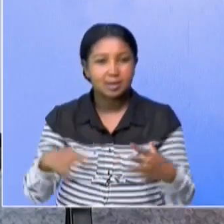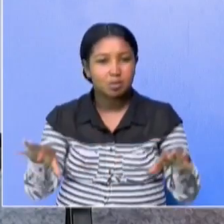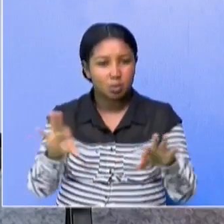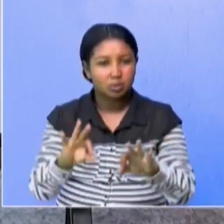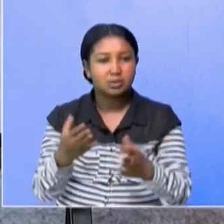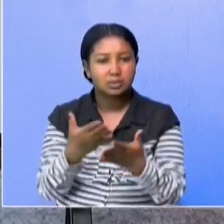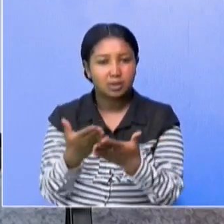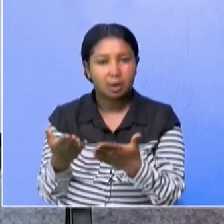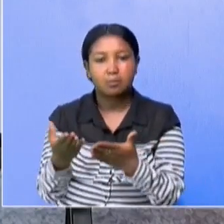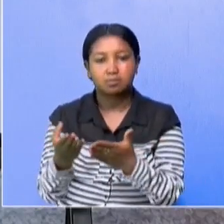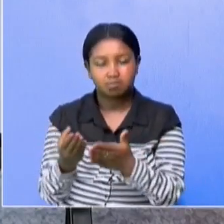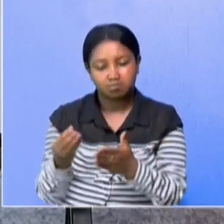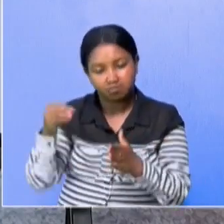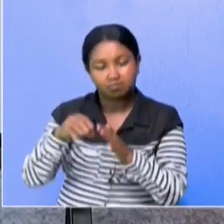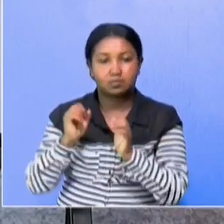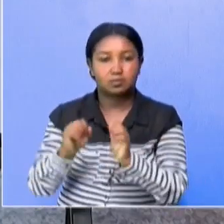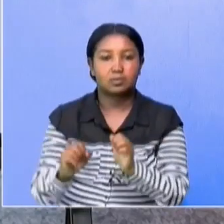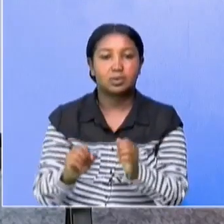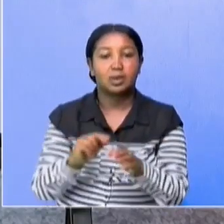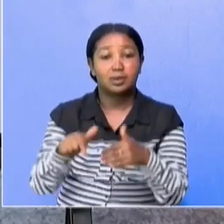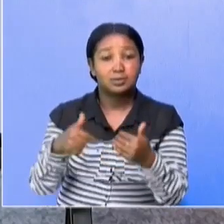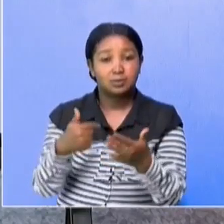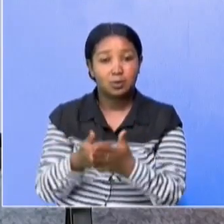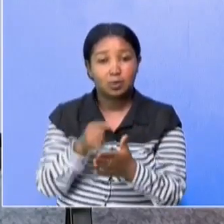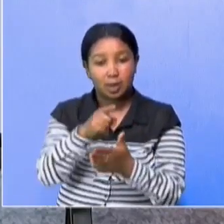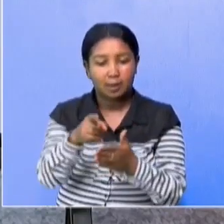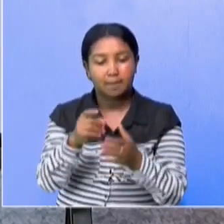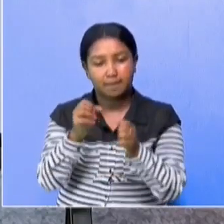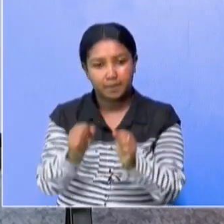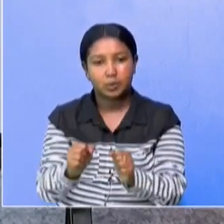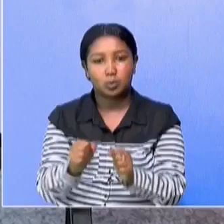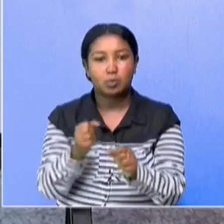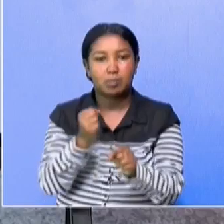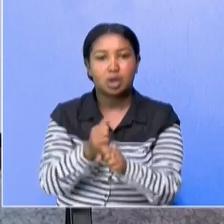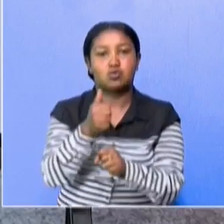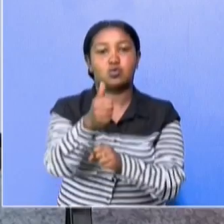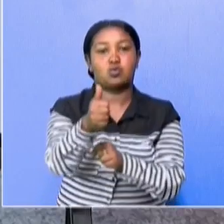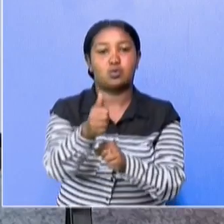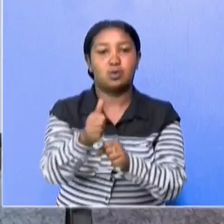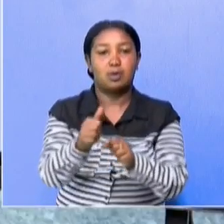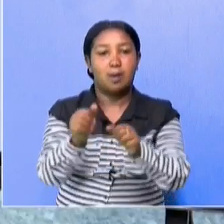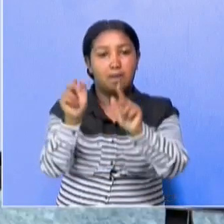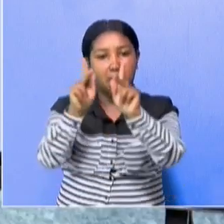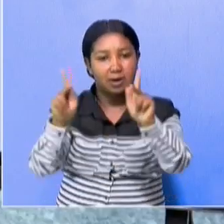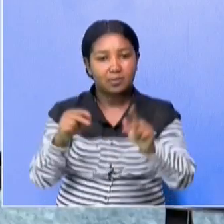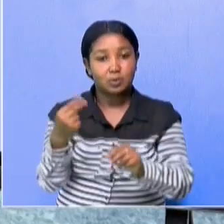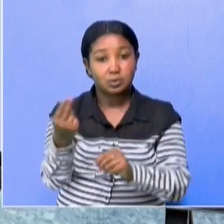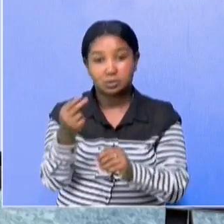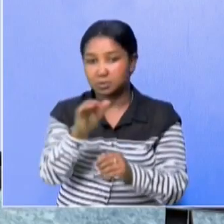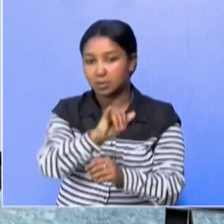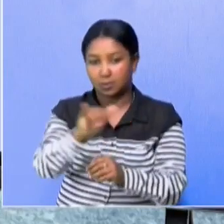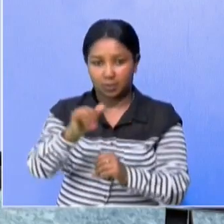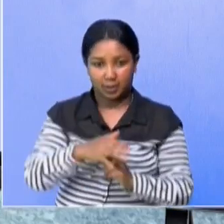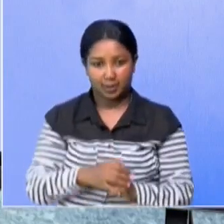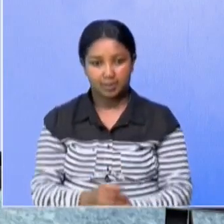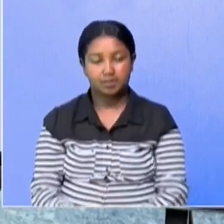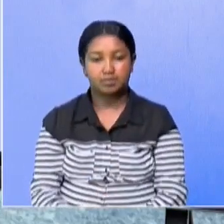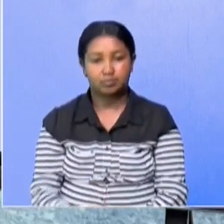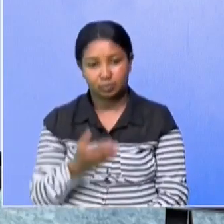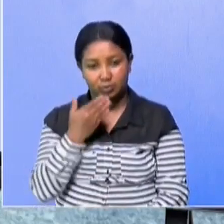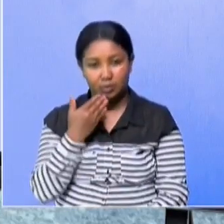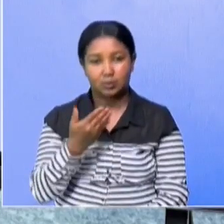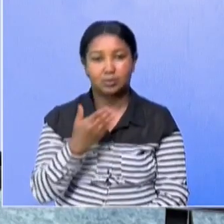issues has to be considered here now. So you are able to make your paragraph just using in such a way.